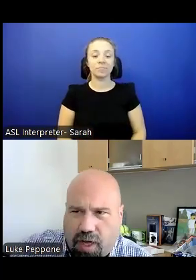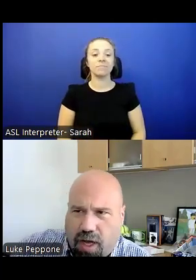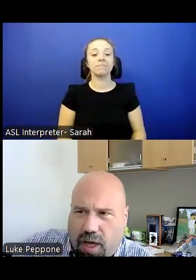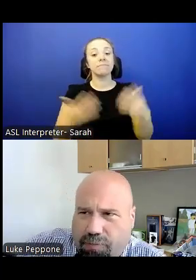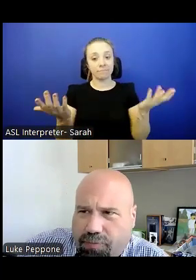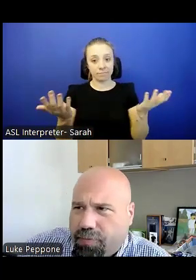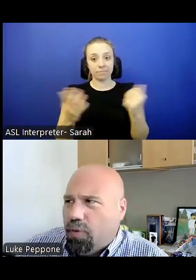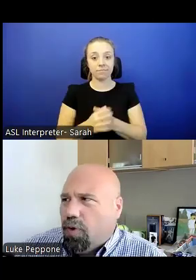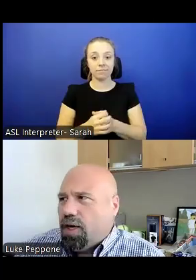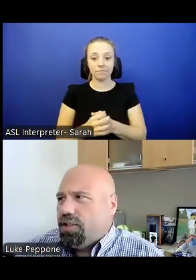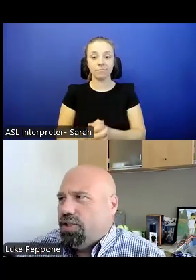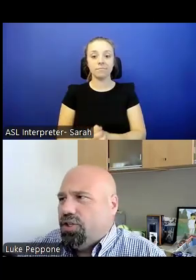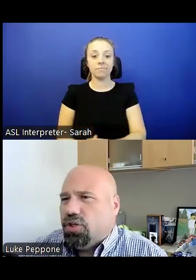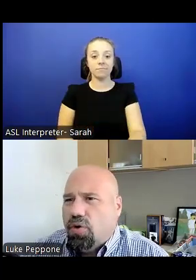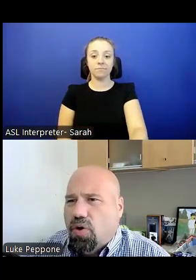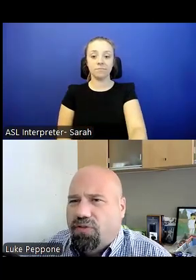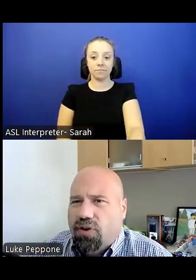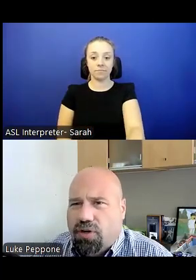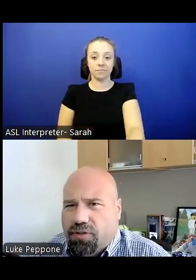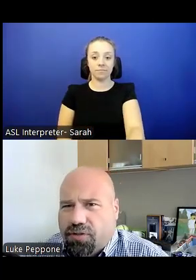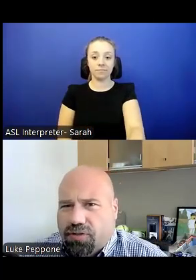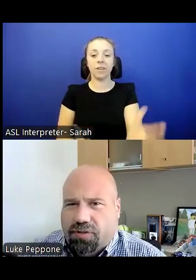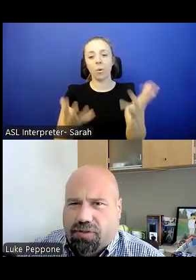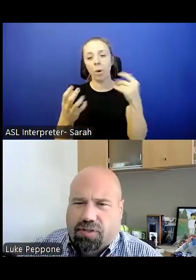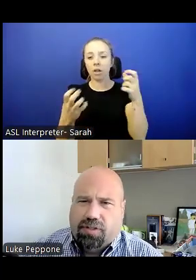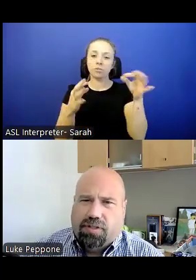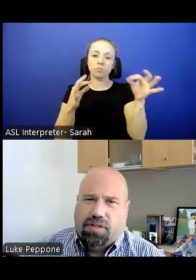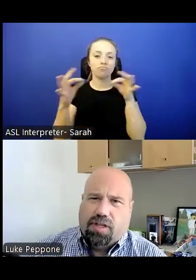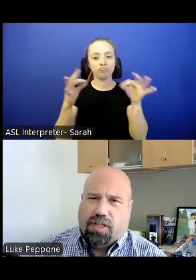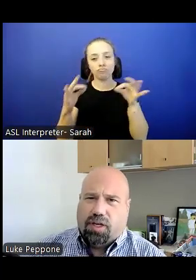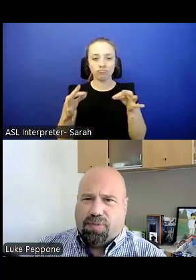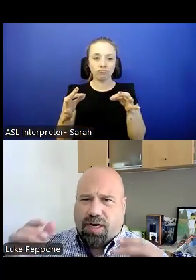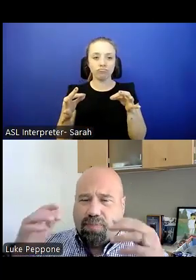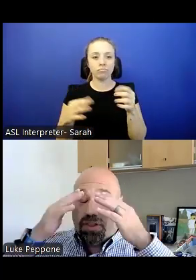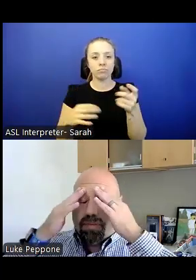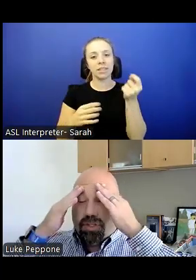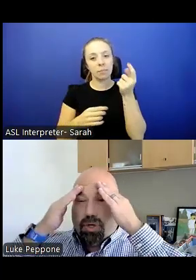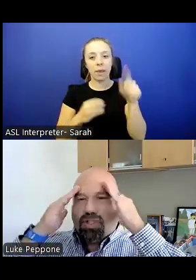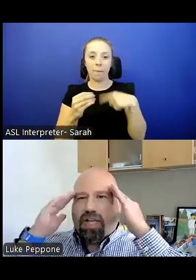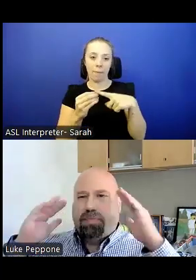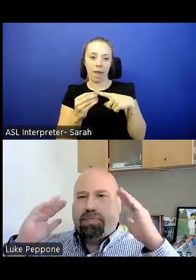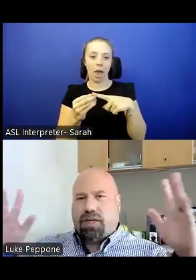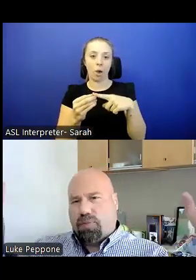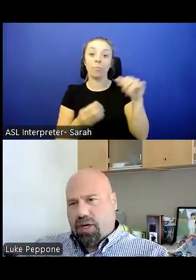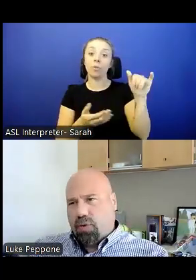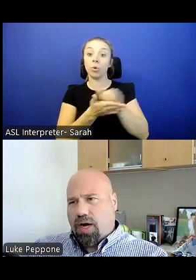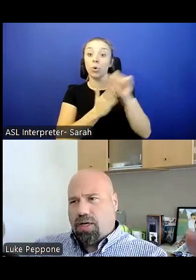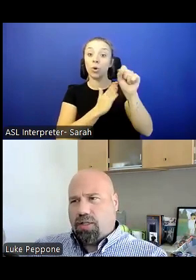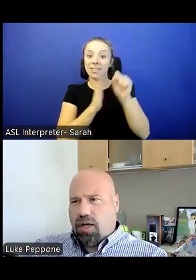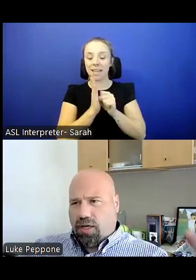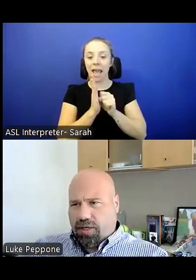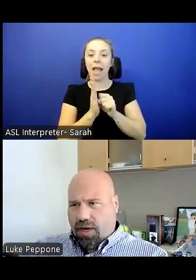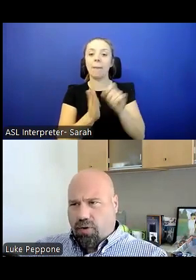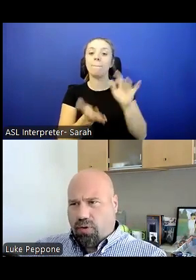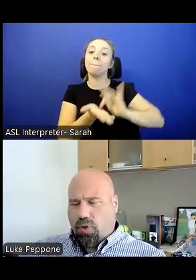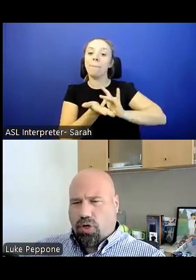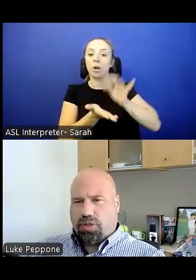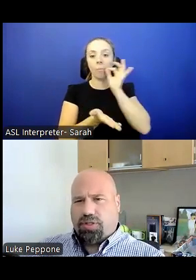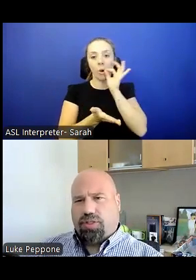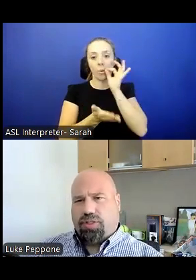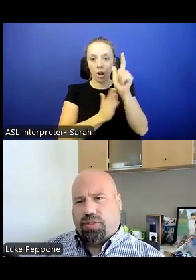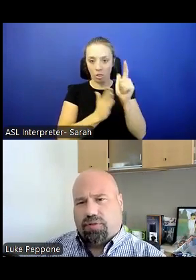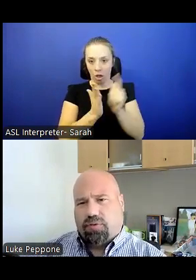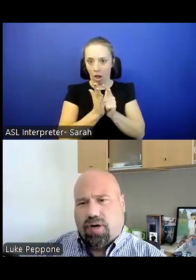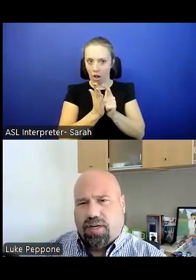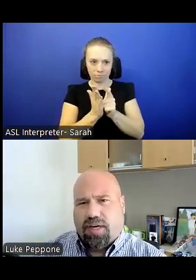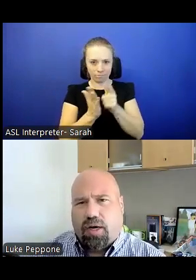So I wanted to just go over a little bit about the New York State medical marijuana law and how